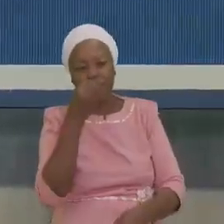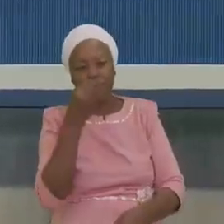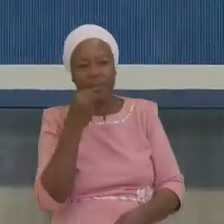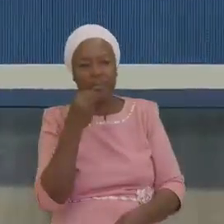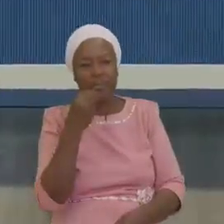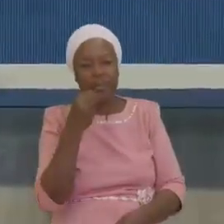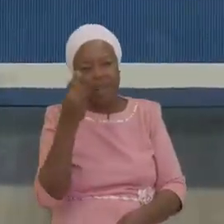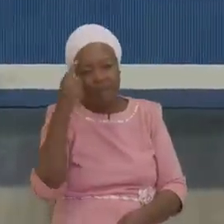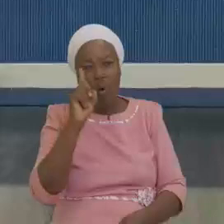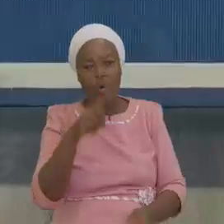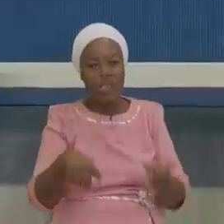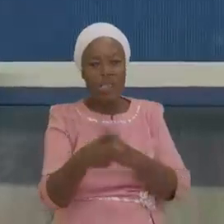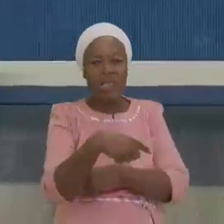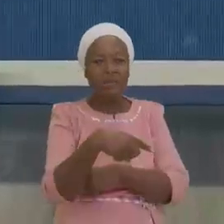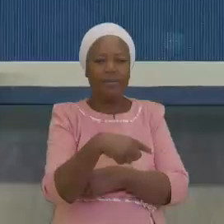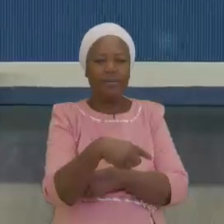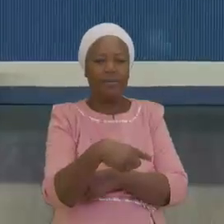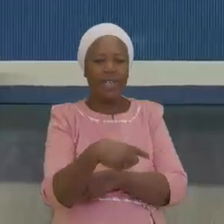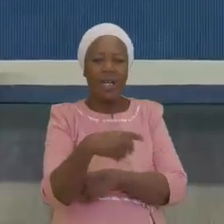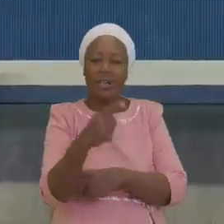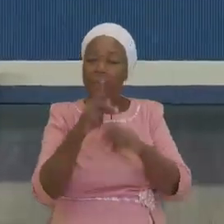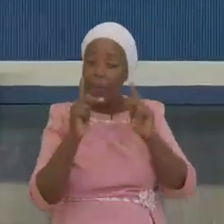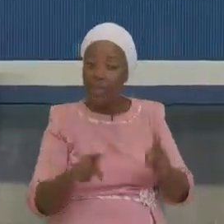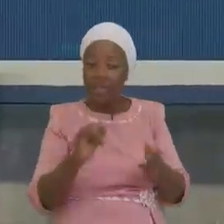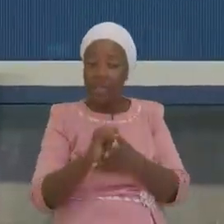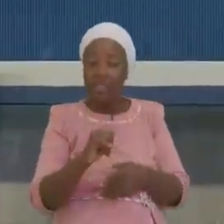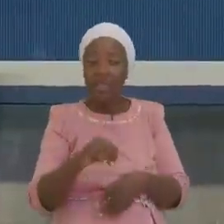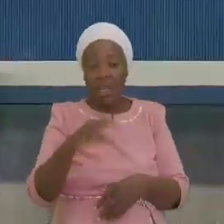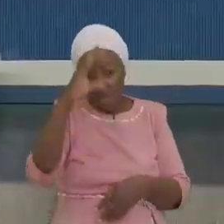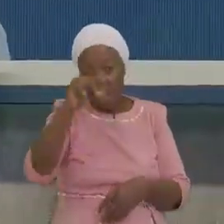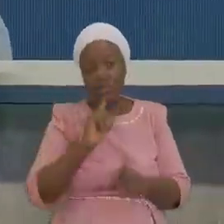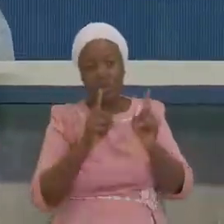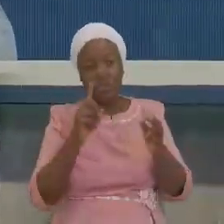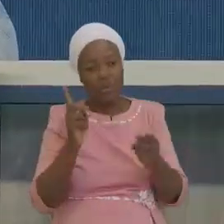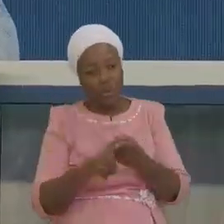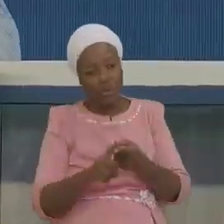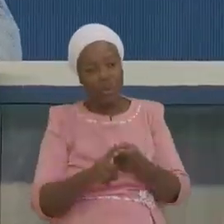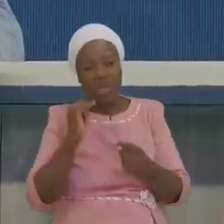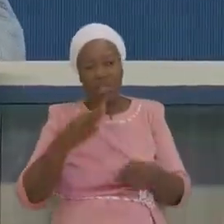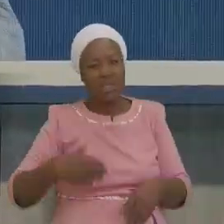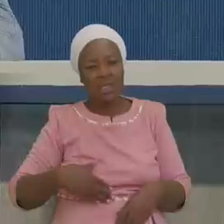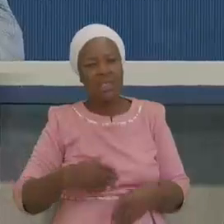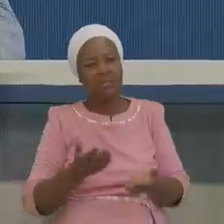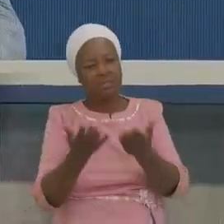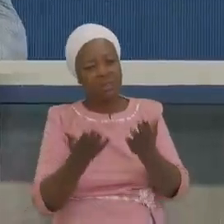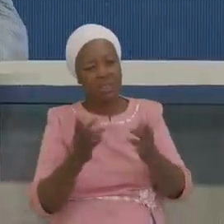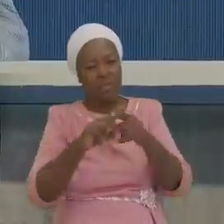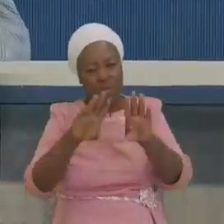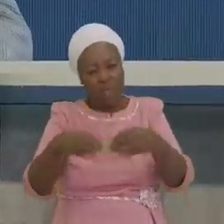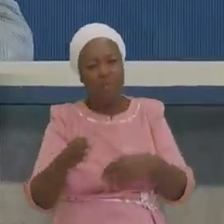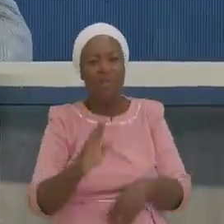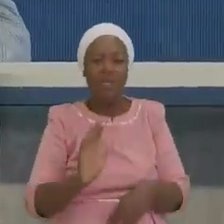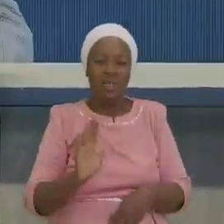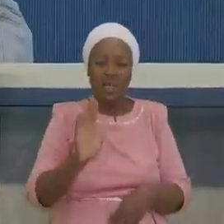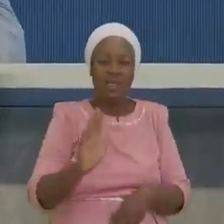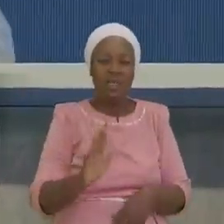For one day, the person he's talking to is willing to give him breakfast and lunch and